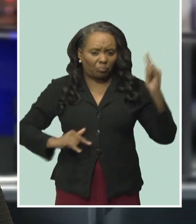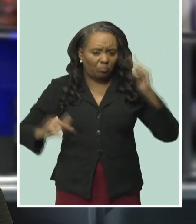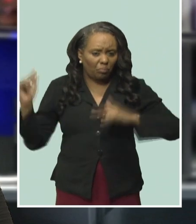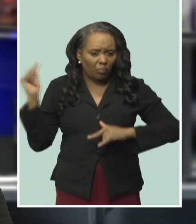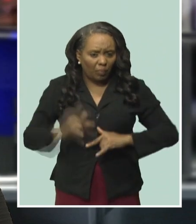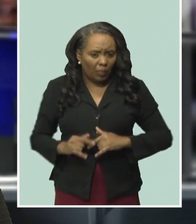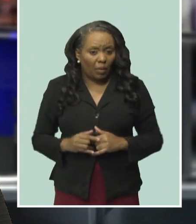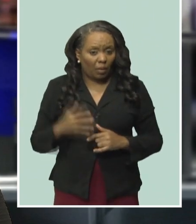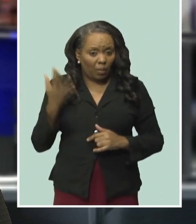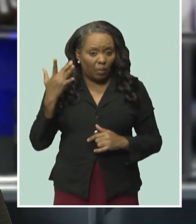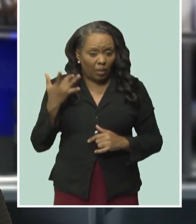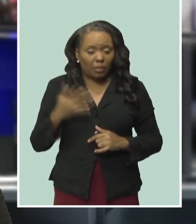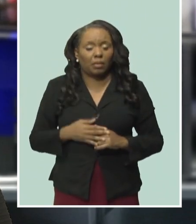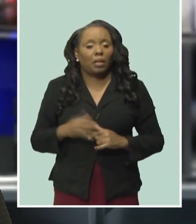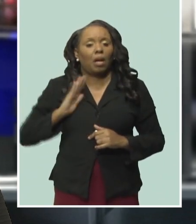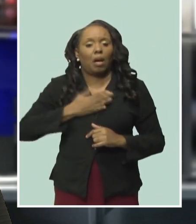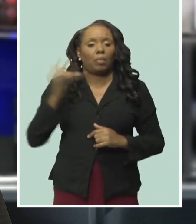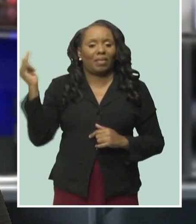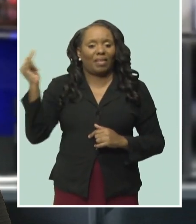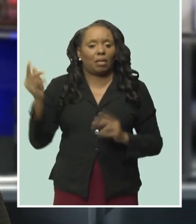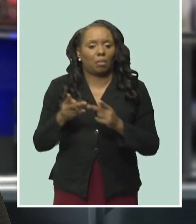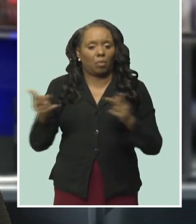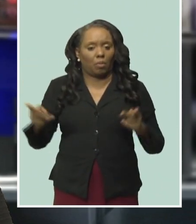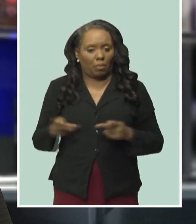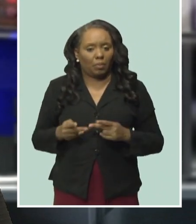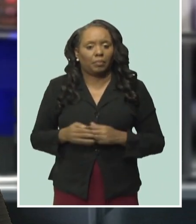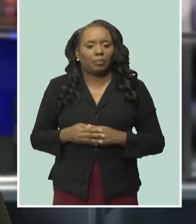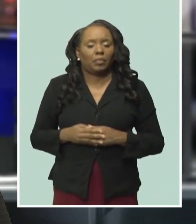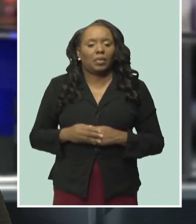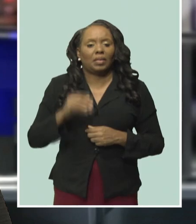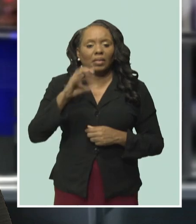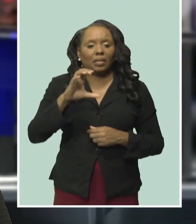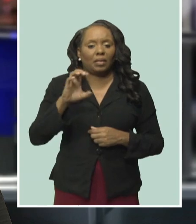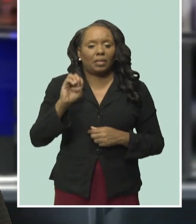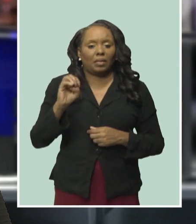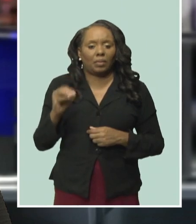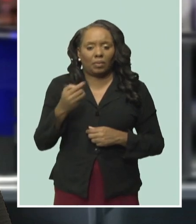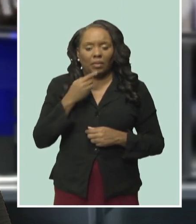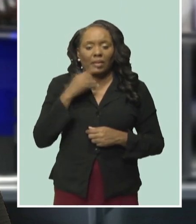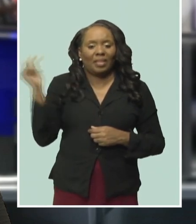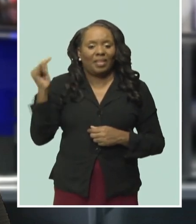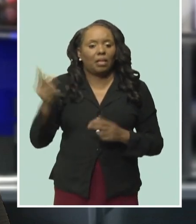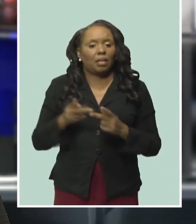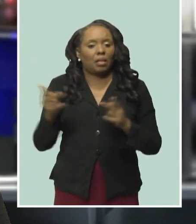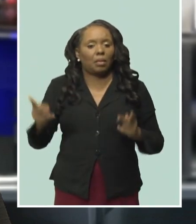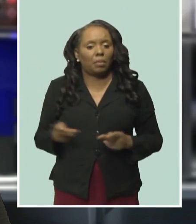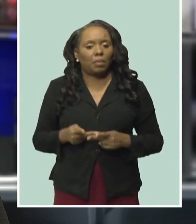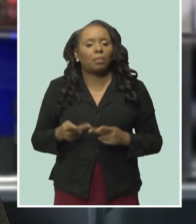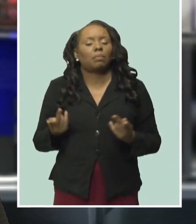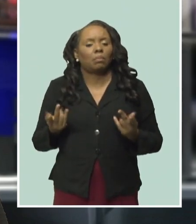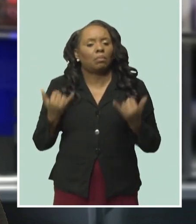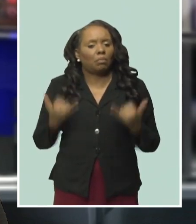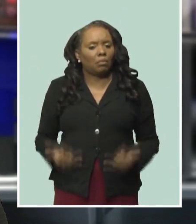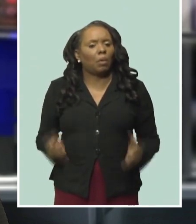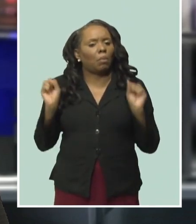on the business being done at the Grantley Adams International Airport. Chief Executive Officer Hadley Bourne says at present the facility